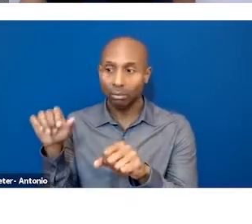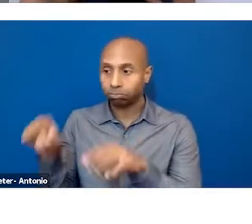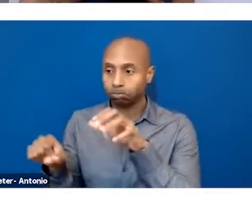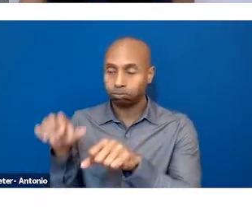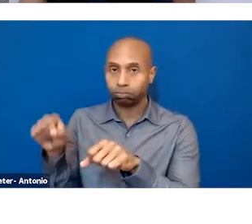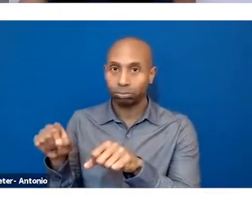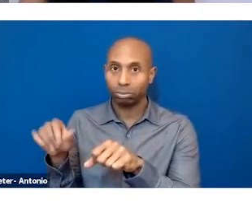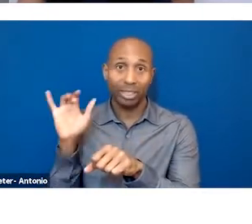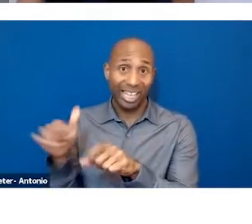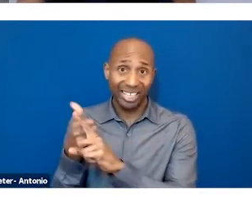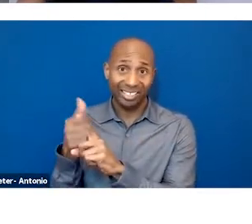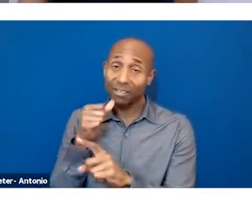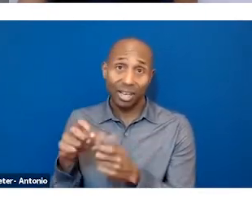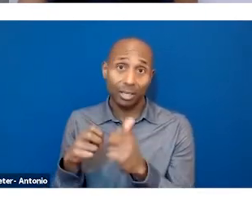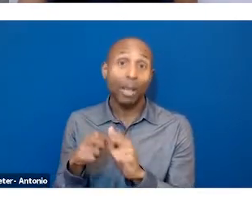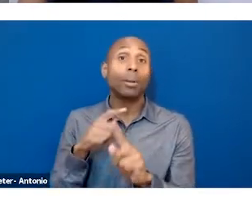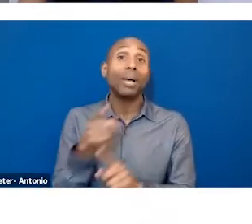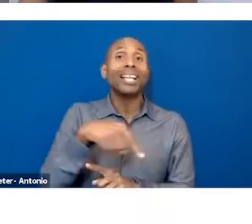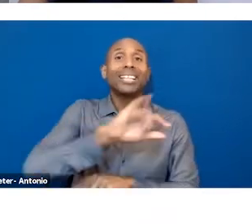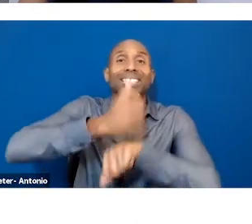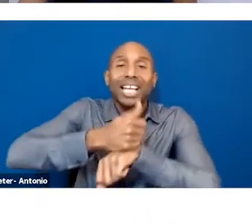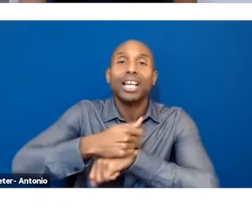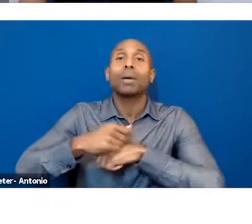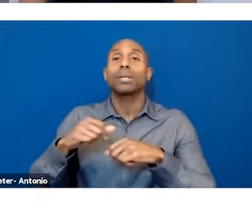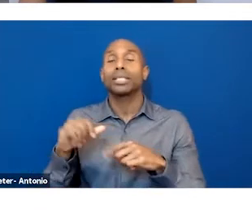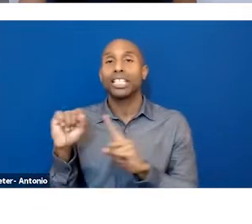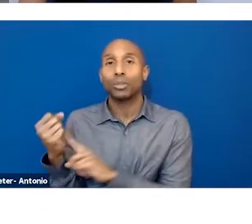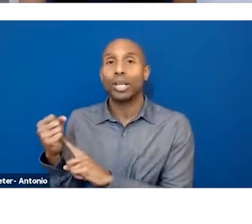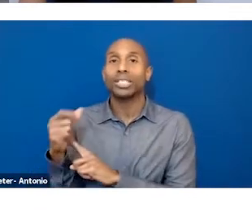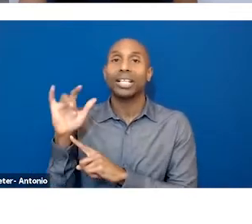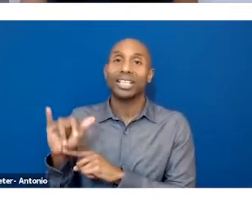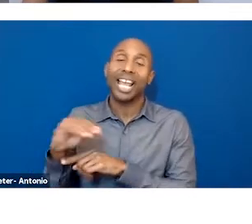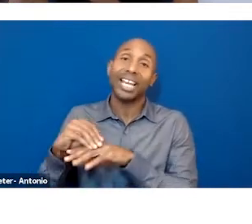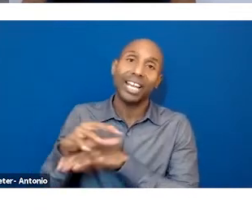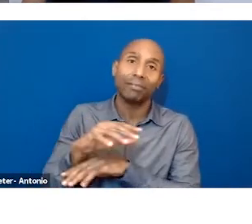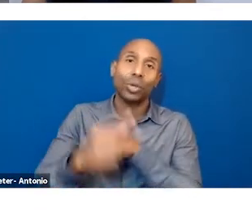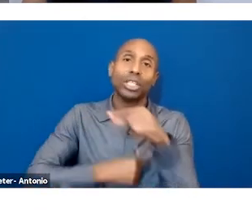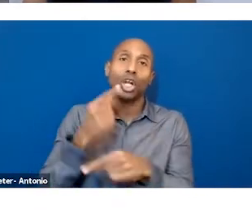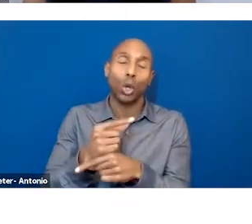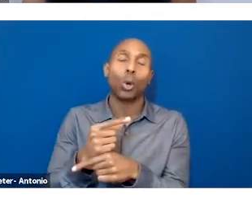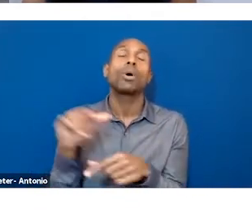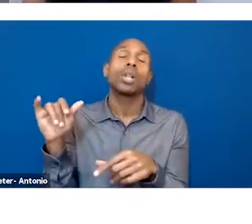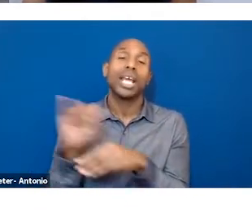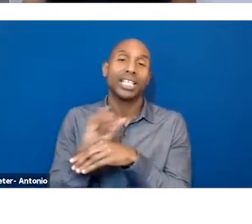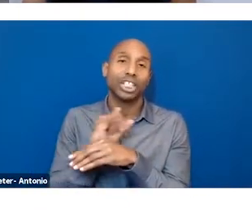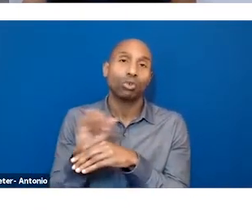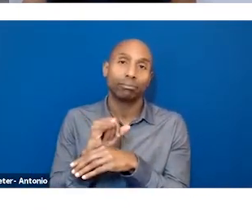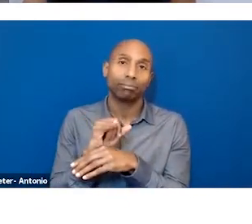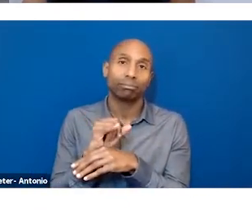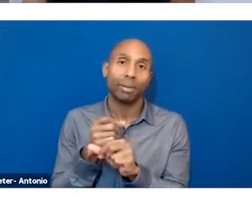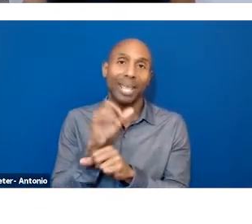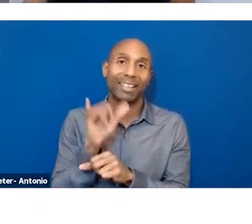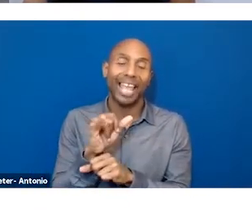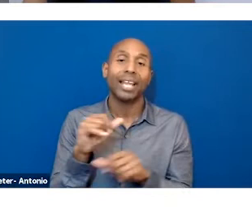the very conditions that make the global industry possible. No diversity initiative, which is